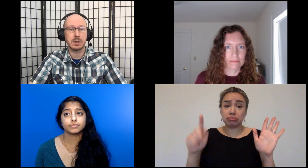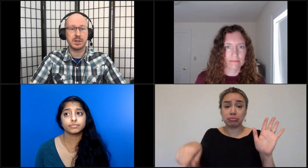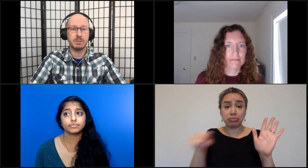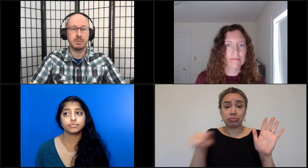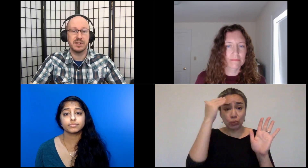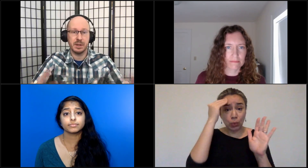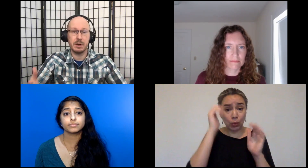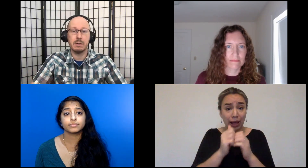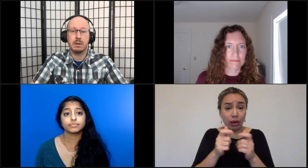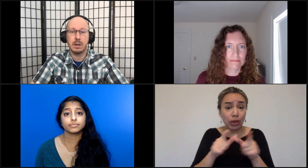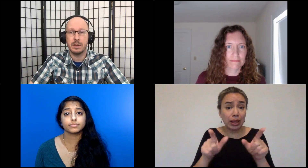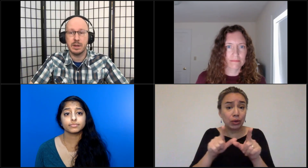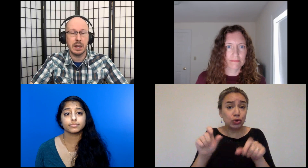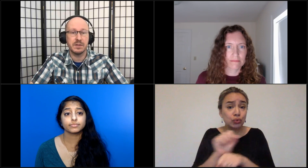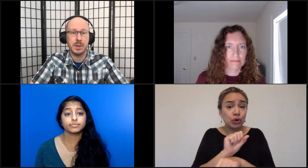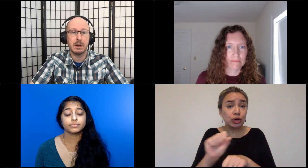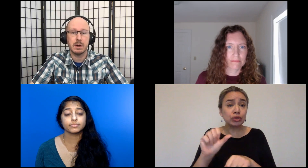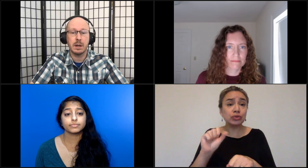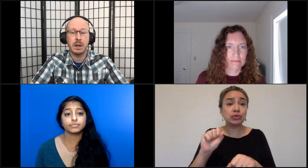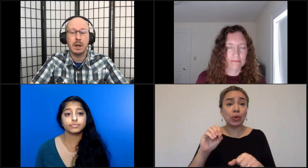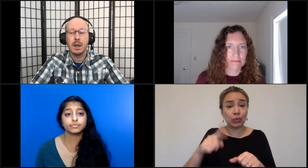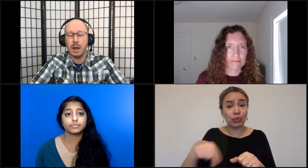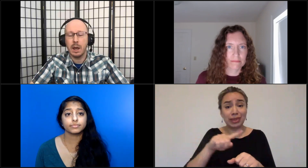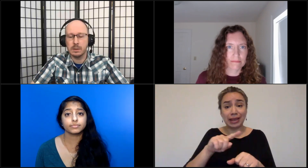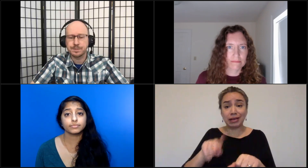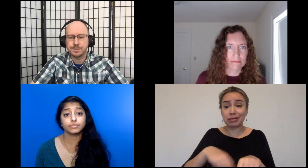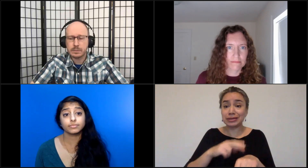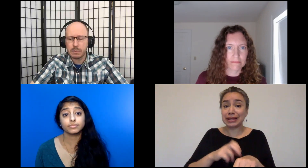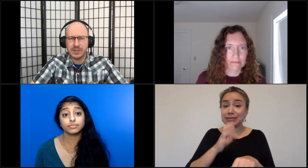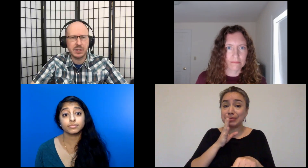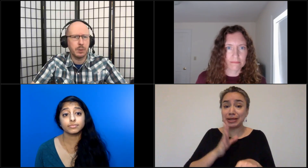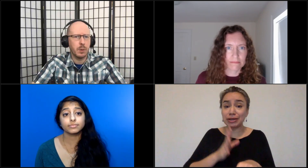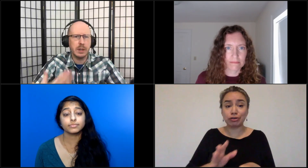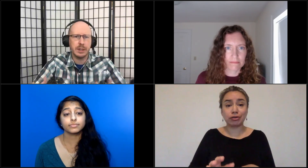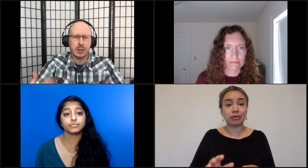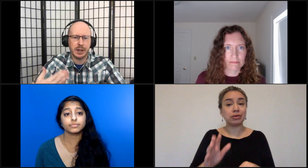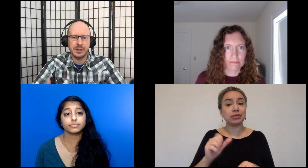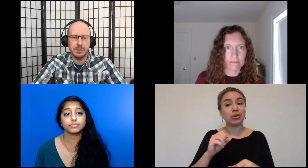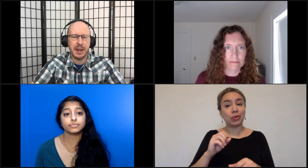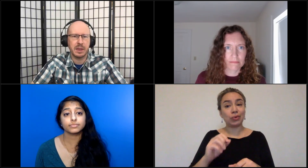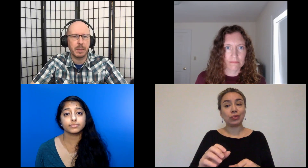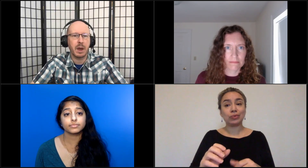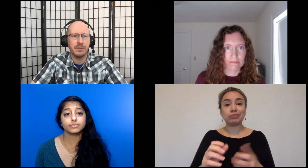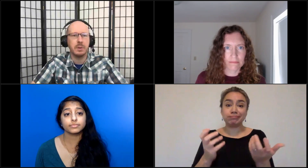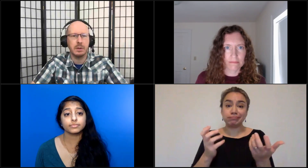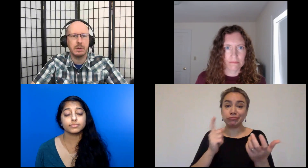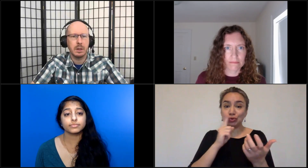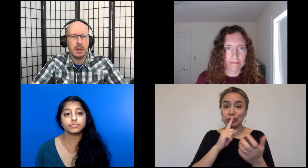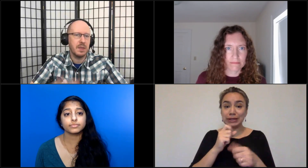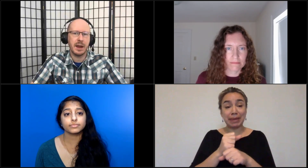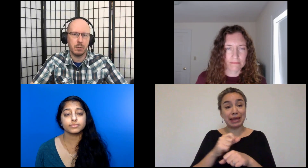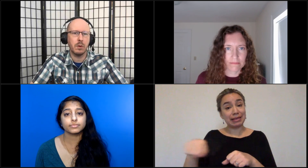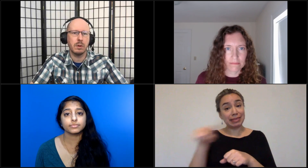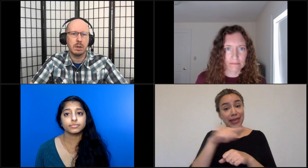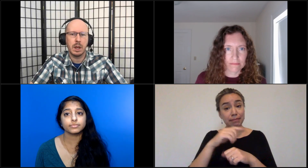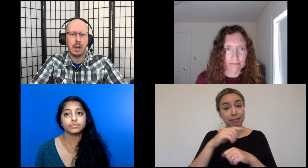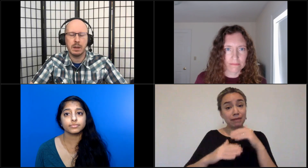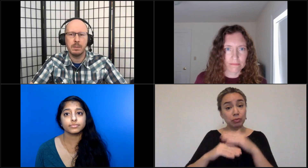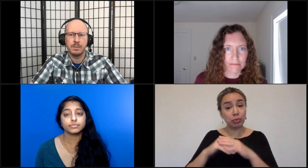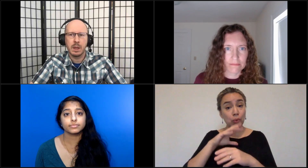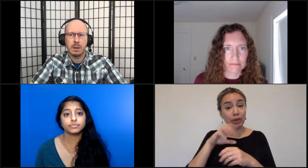know how their language works because they're the native speaker. And so really trying to make them comfortable in that